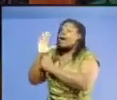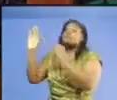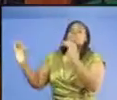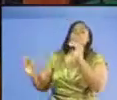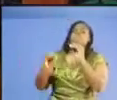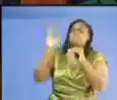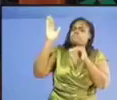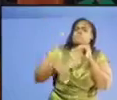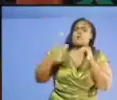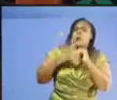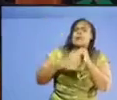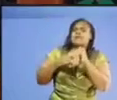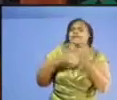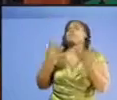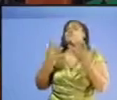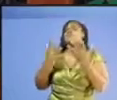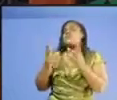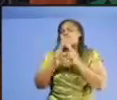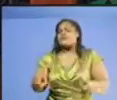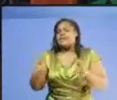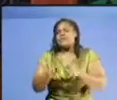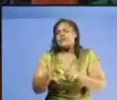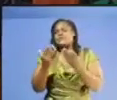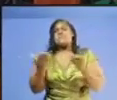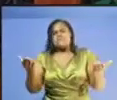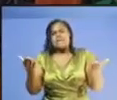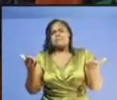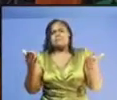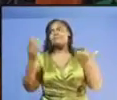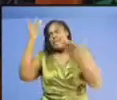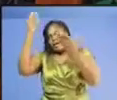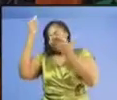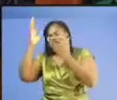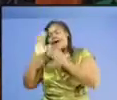the gifts of God.